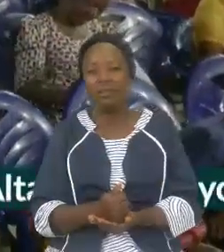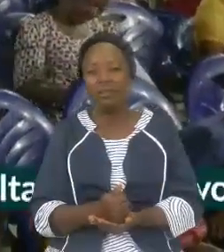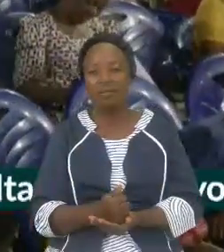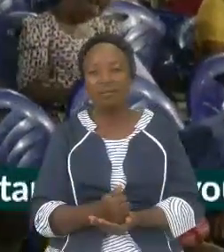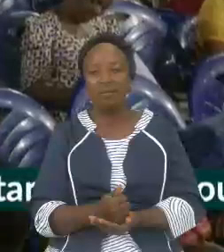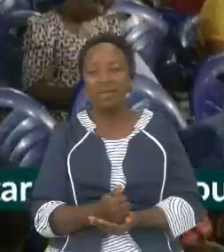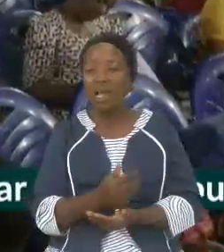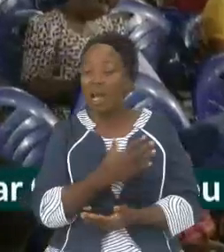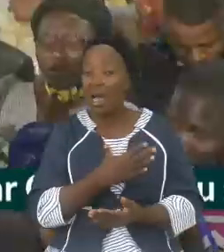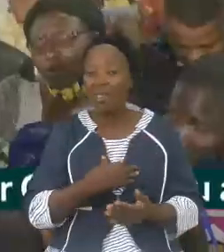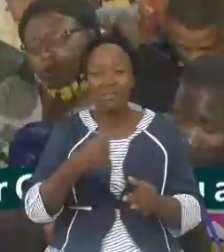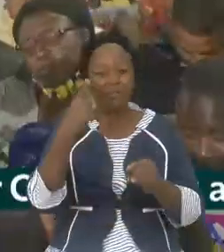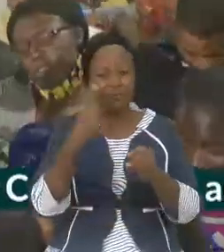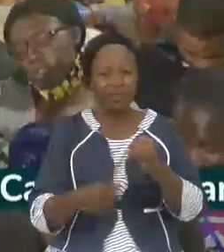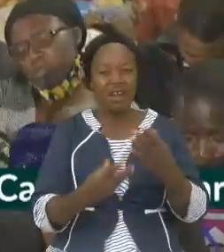final solution.